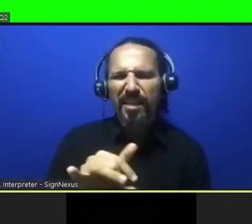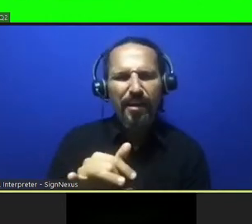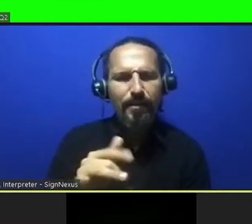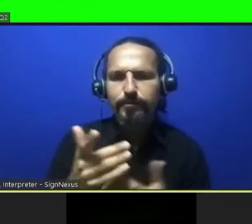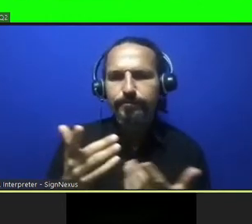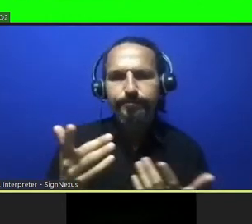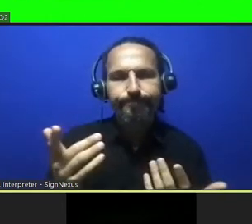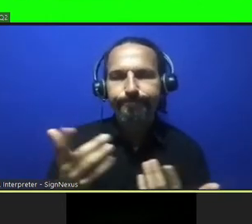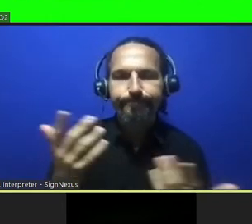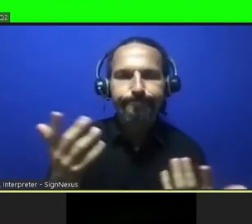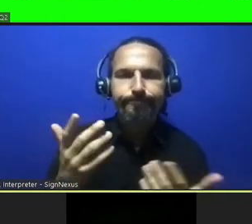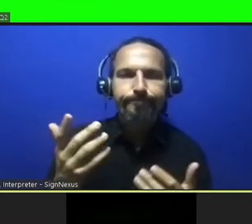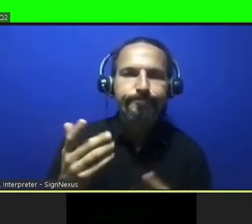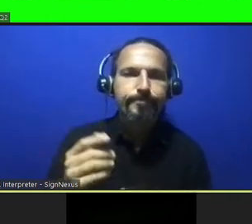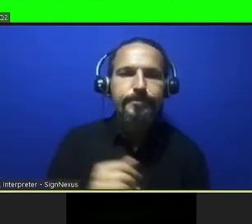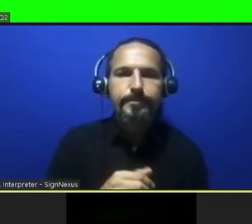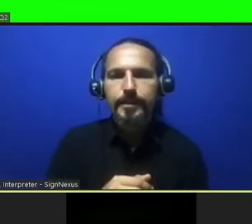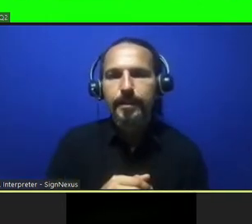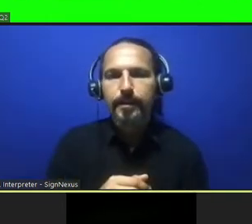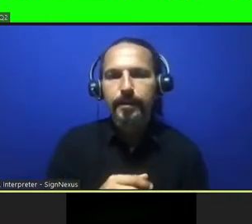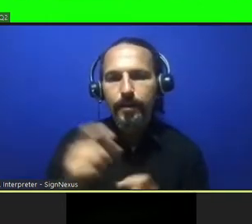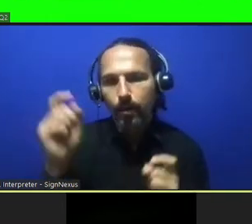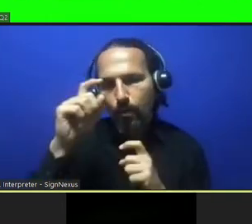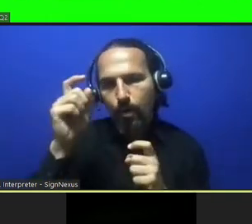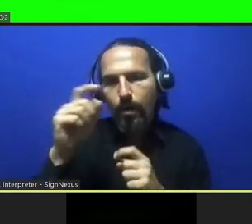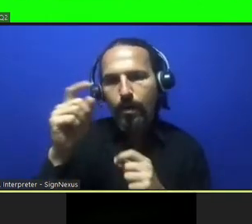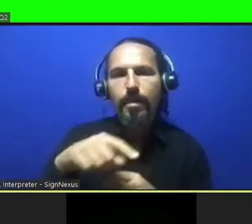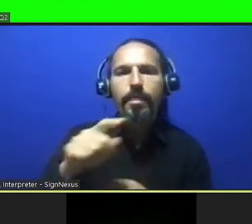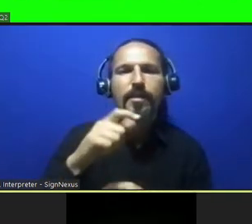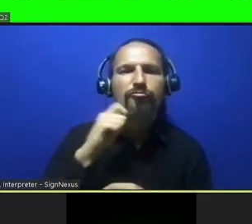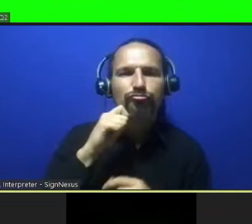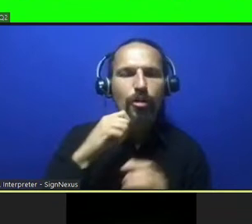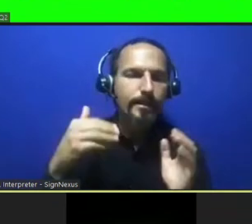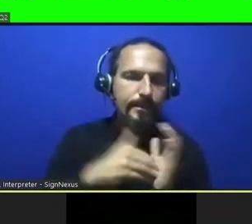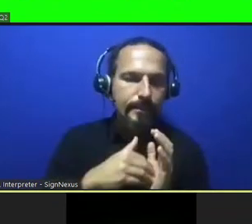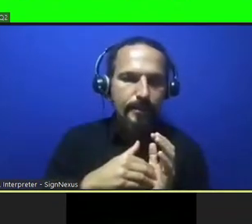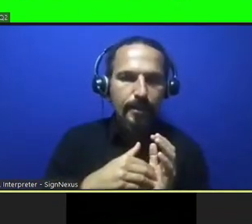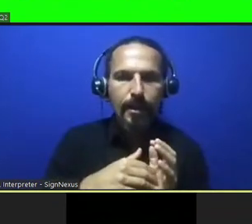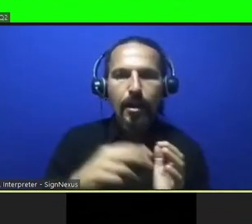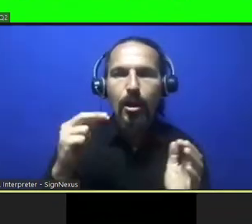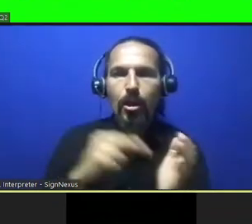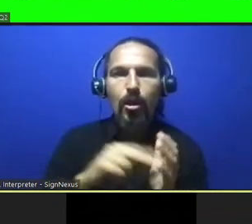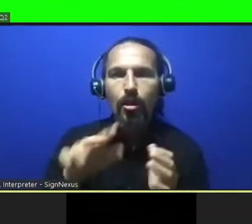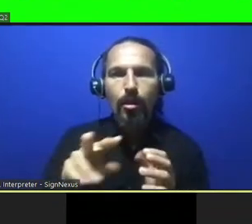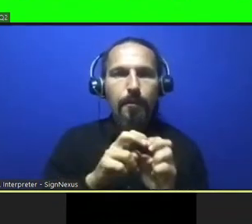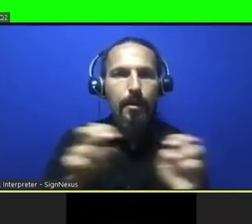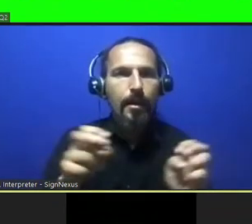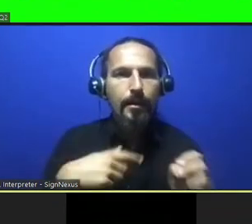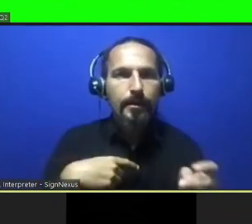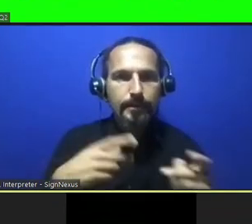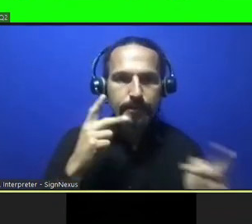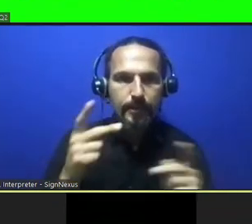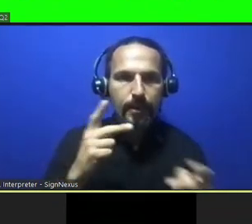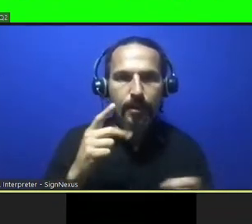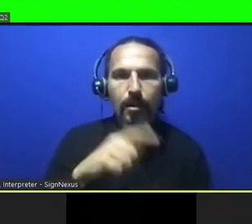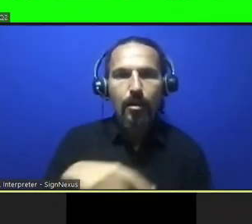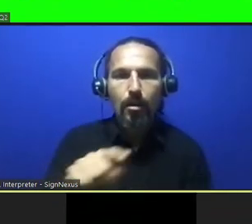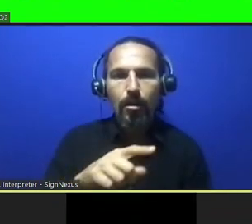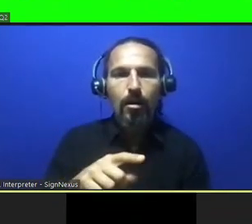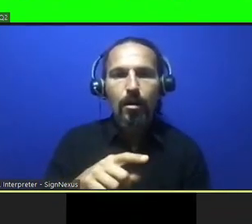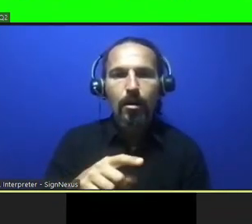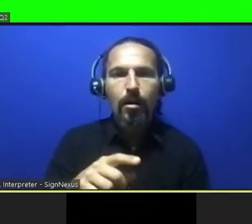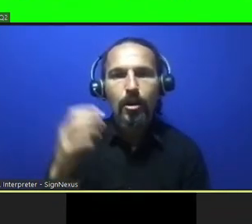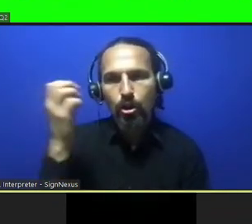lining definitely it's racist i'm looking at the panel all i'm saying is descendant of european